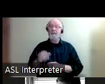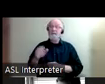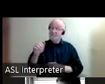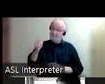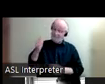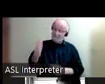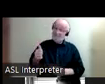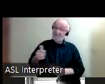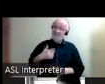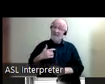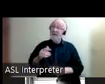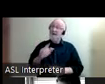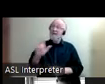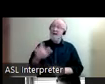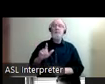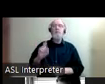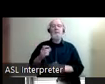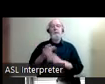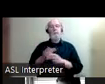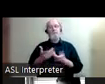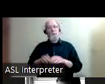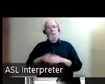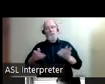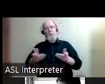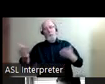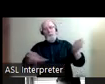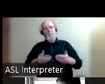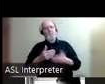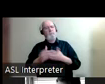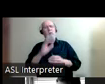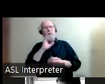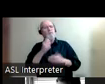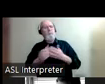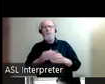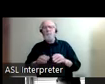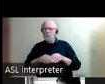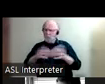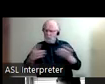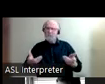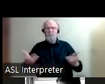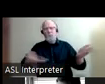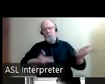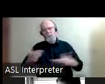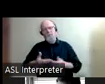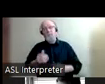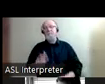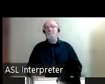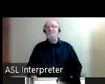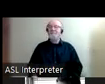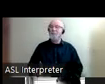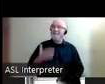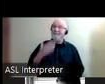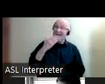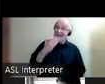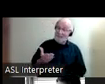as a welcoming third place, inclusive for all ages. If you can go ahead, Sandra. Awesome. Thank you so much for